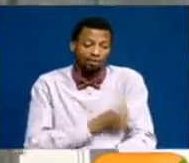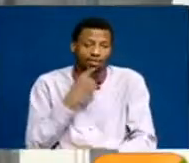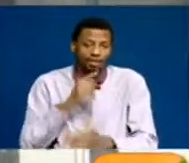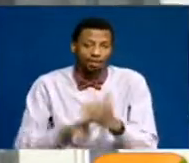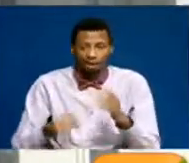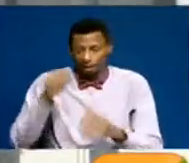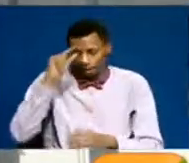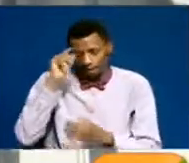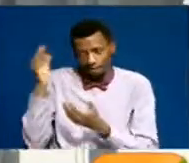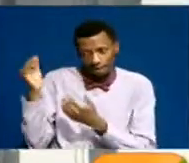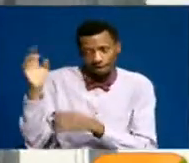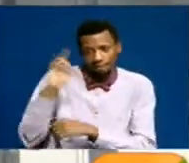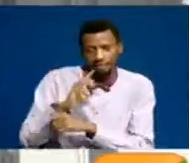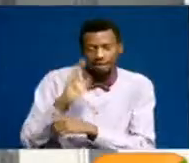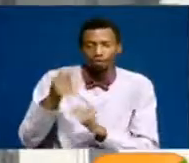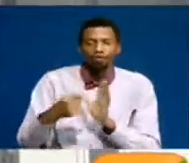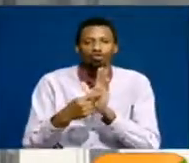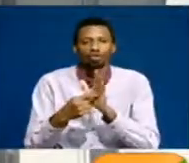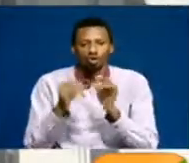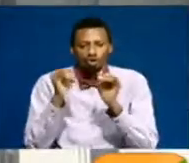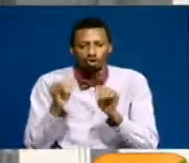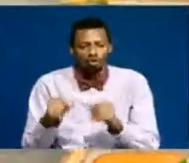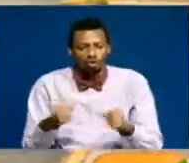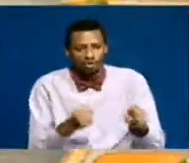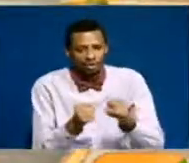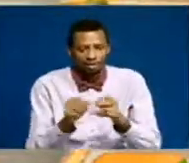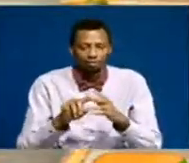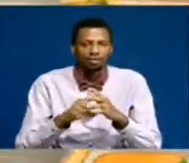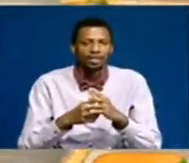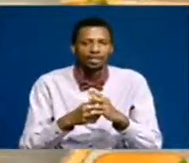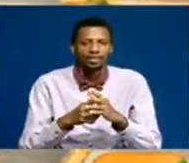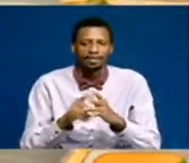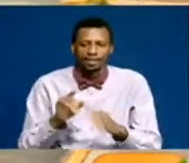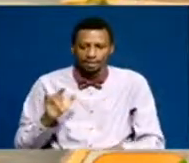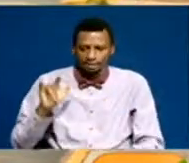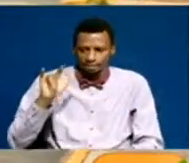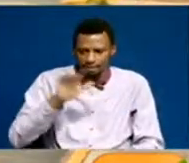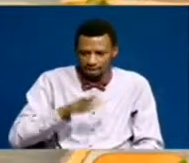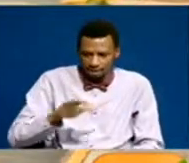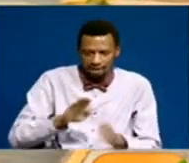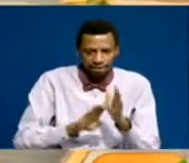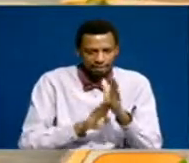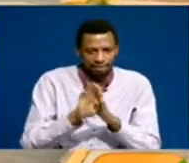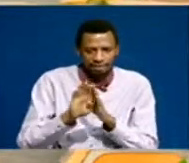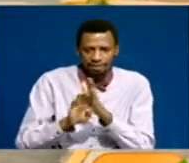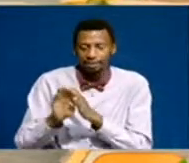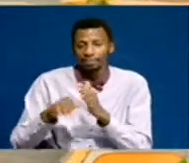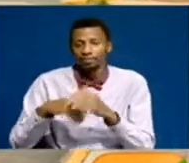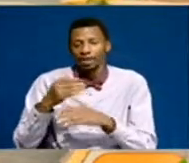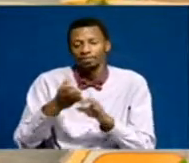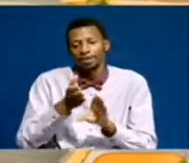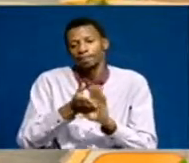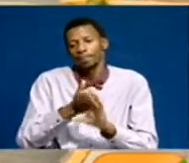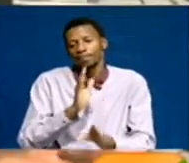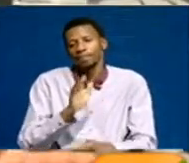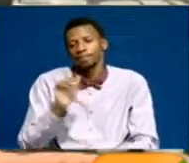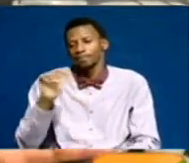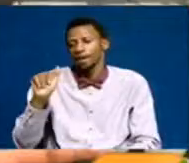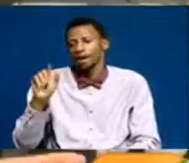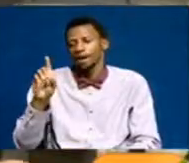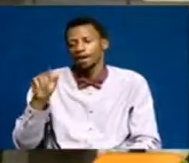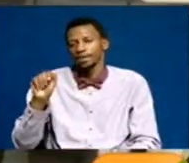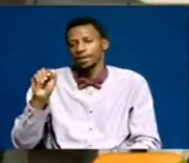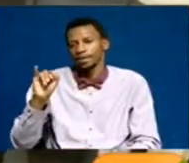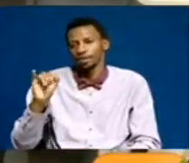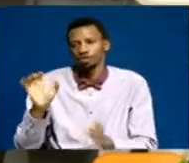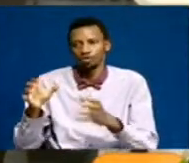days, unveil a new strategy to begin airport development following the exit of Adani Group. The Kenya